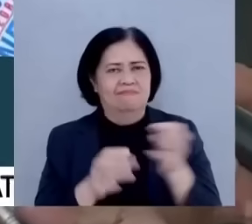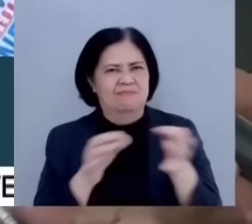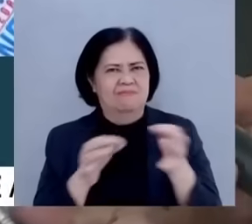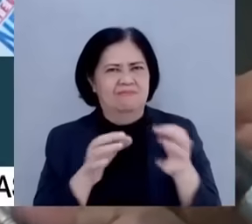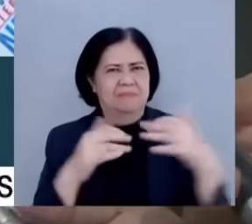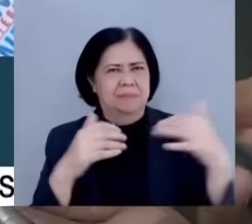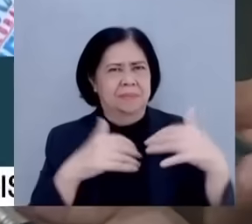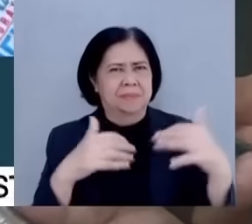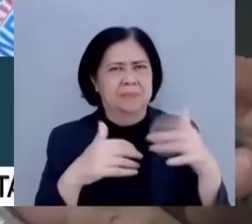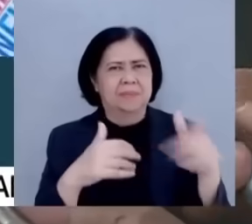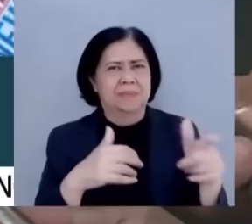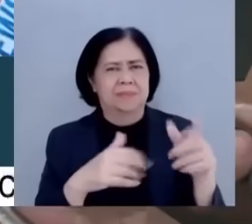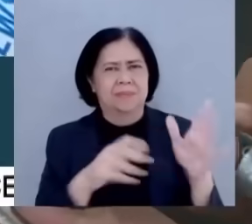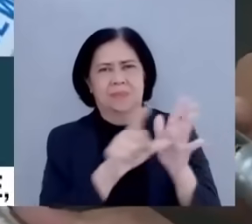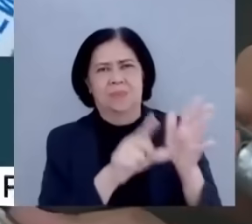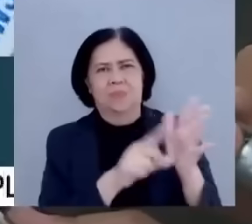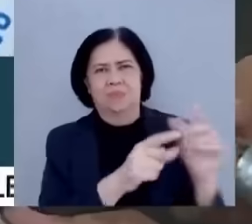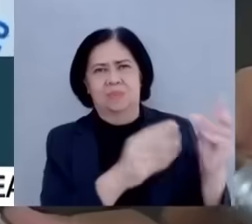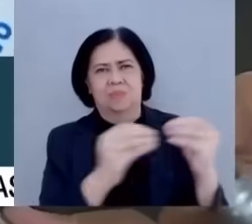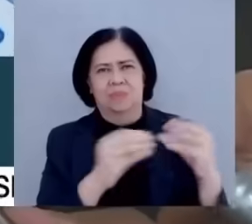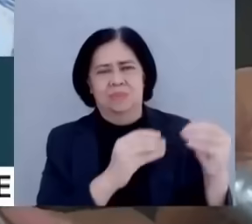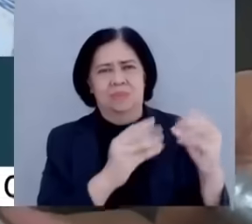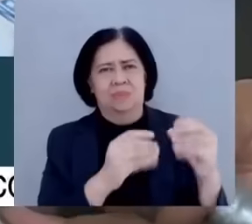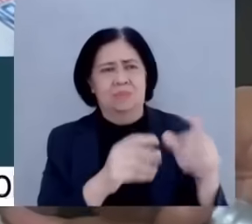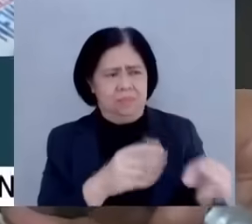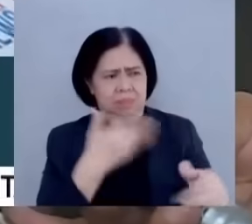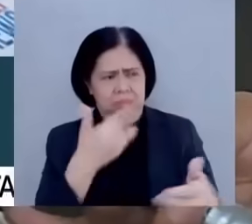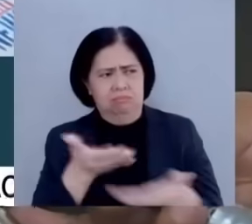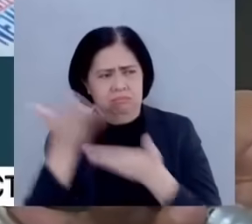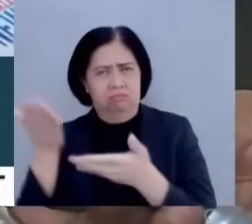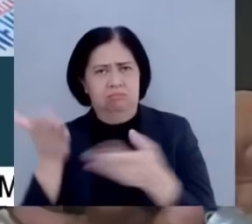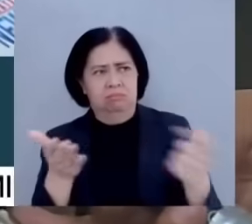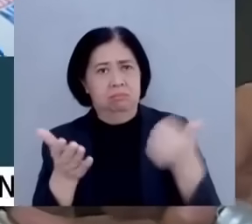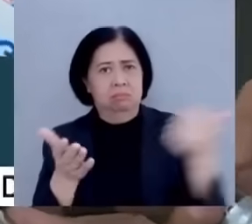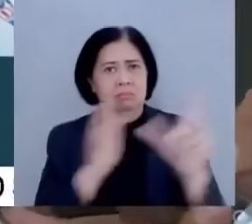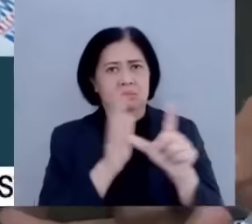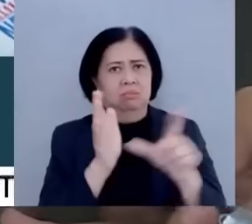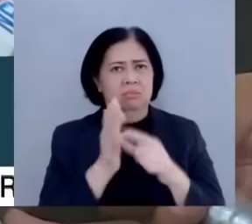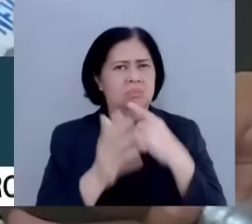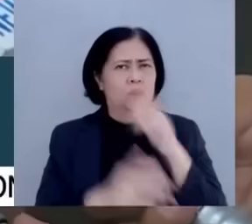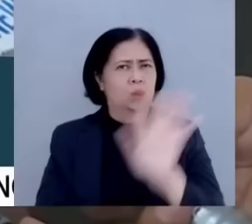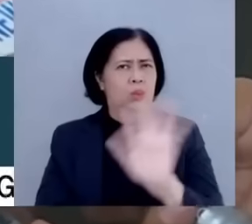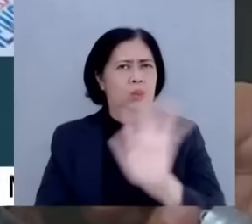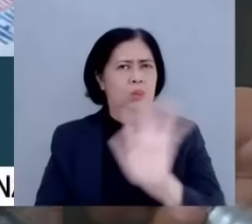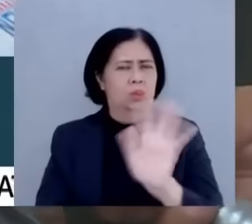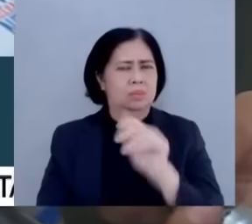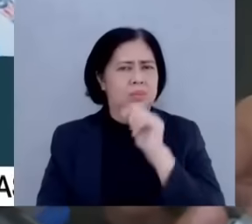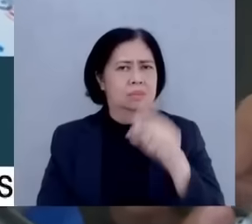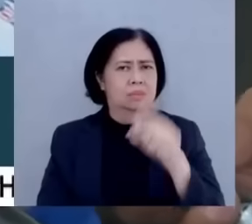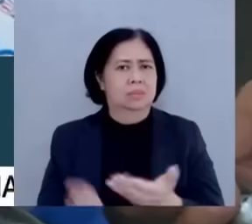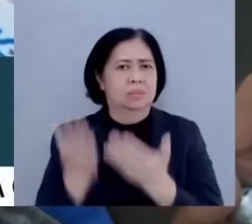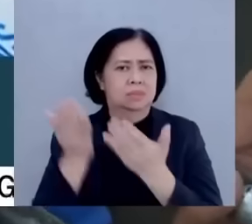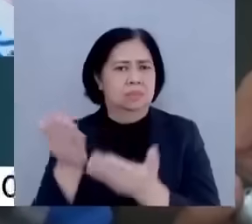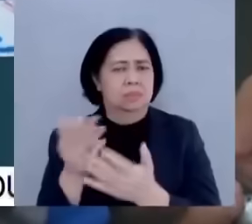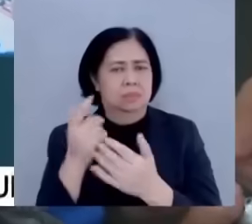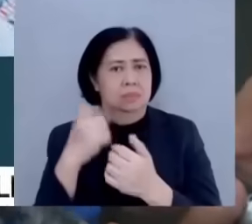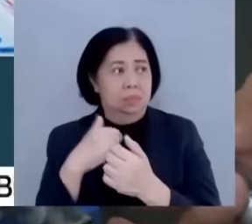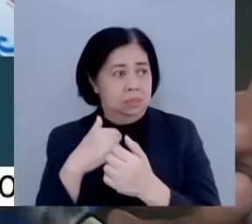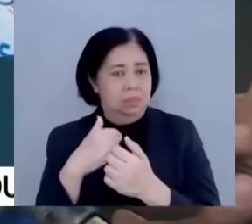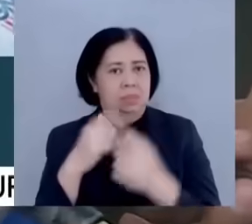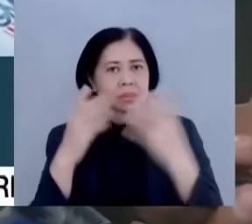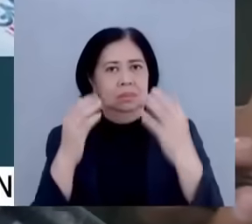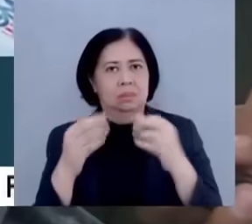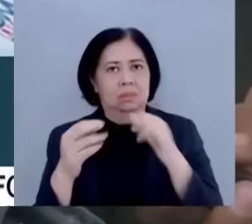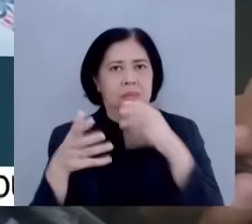do. I said to submit. And then the other lawyer said, do not submit. Ay di lumabas yung disallowance.